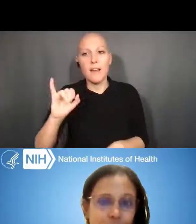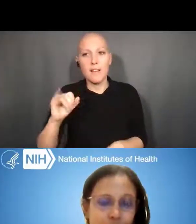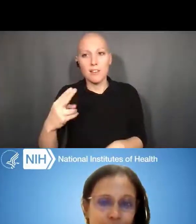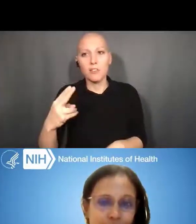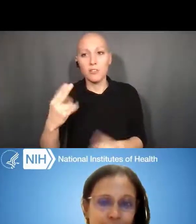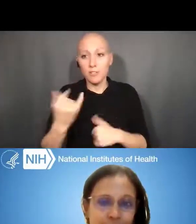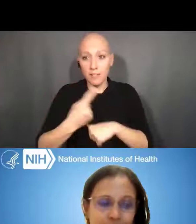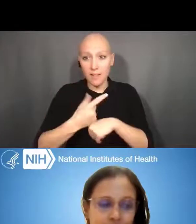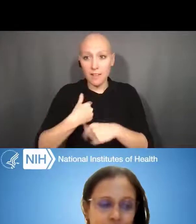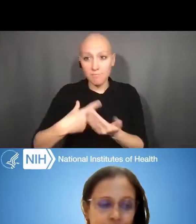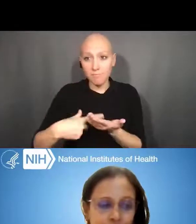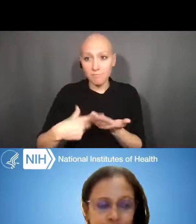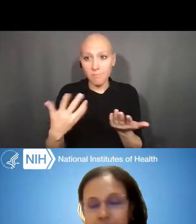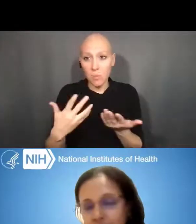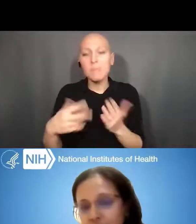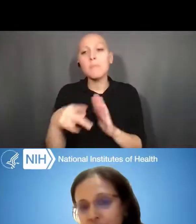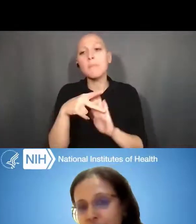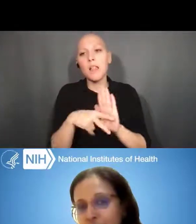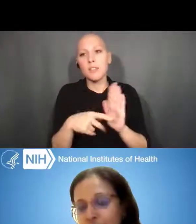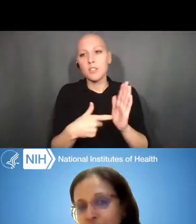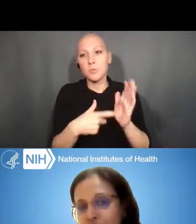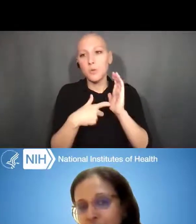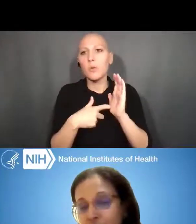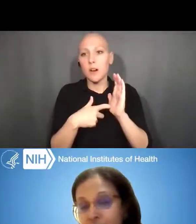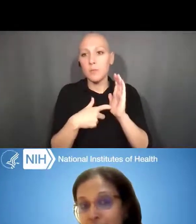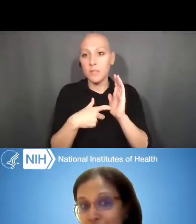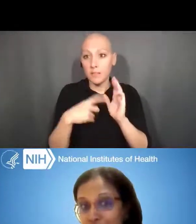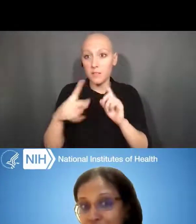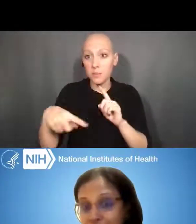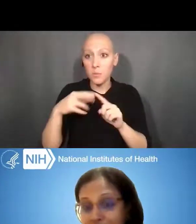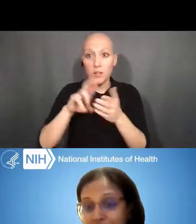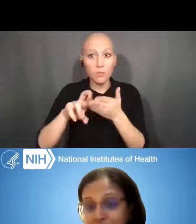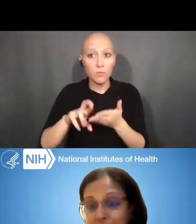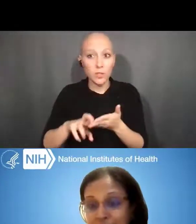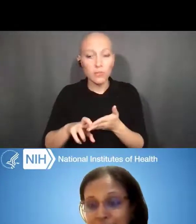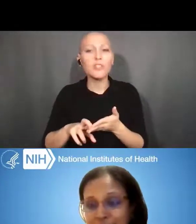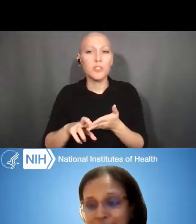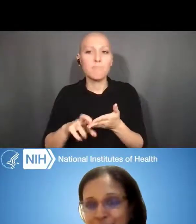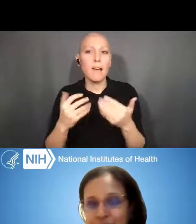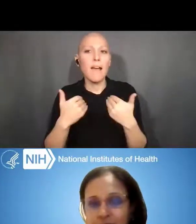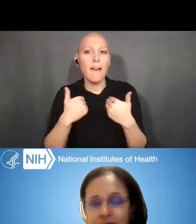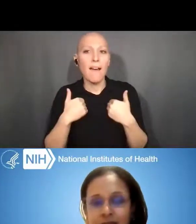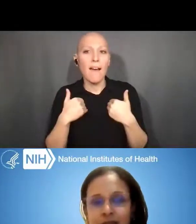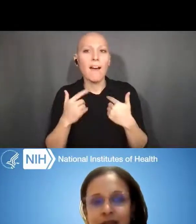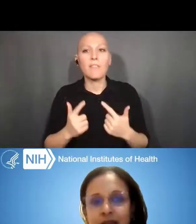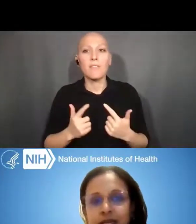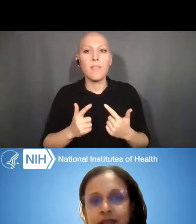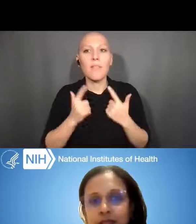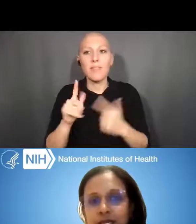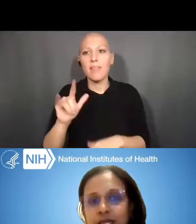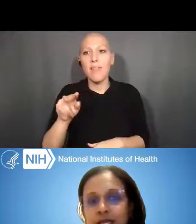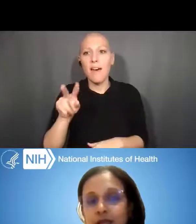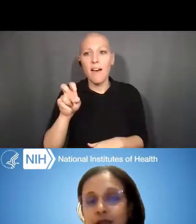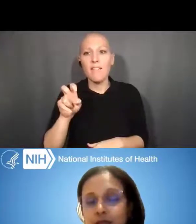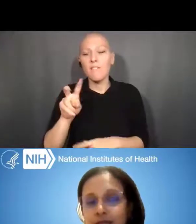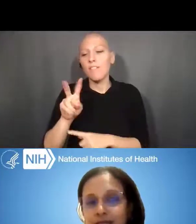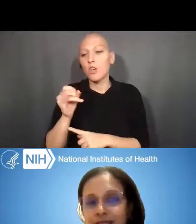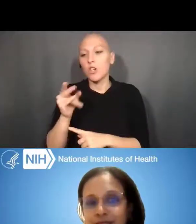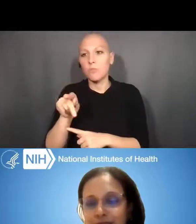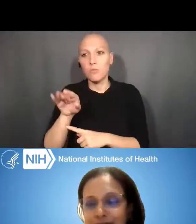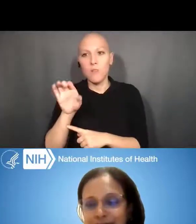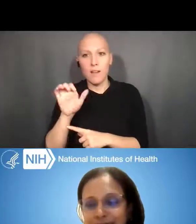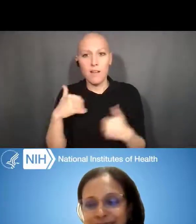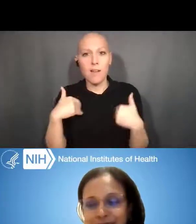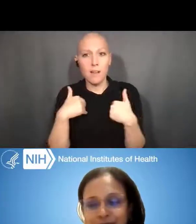policy requirements when research involves the use of live vertebrate animals. So I included